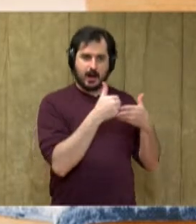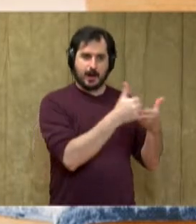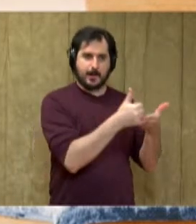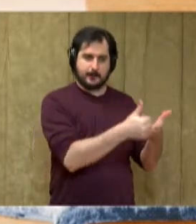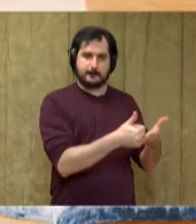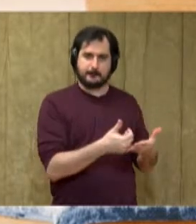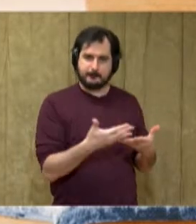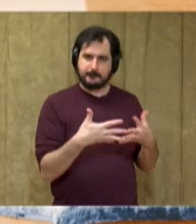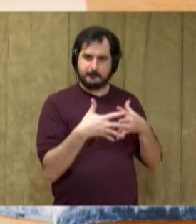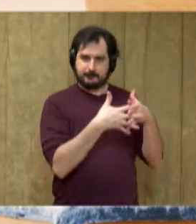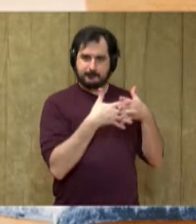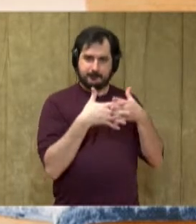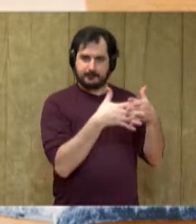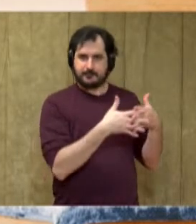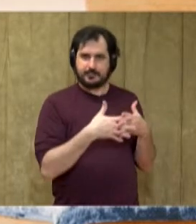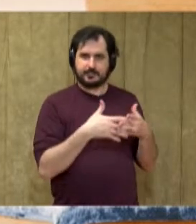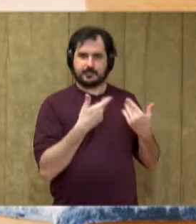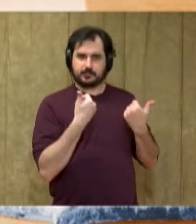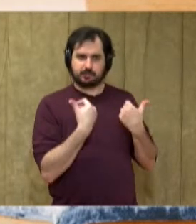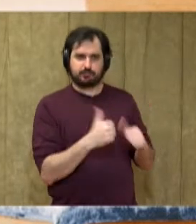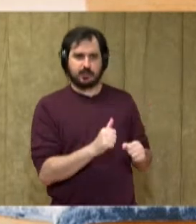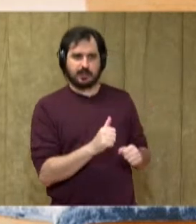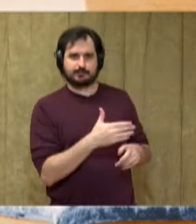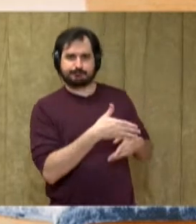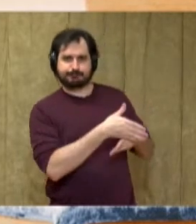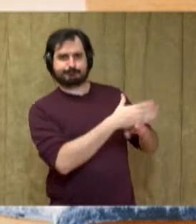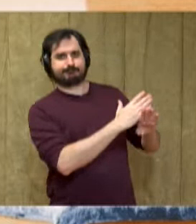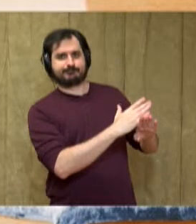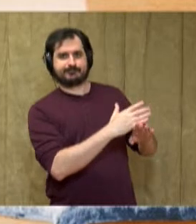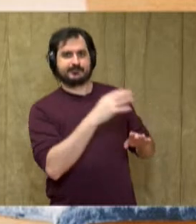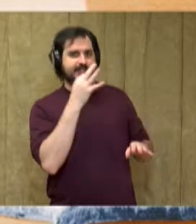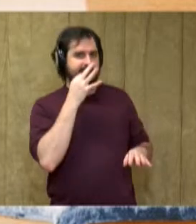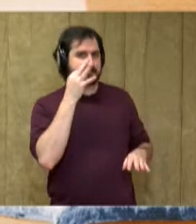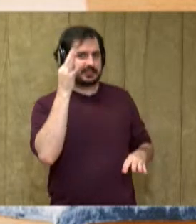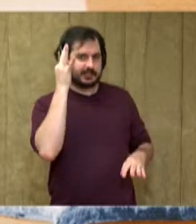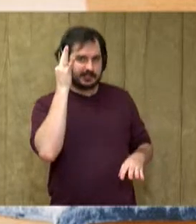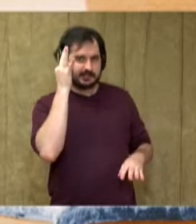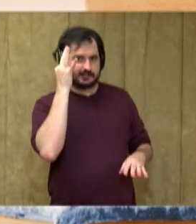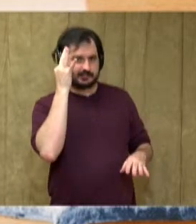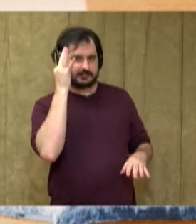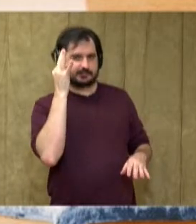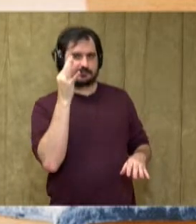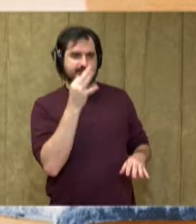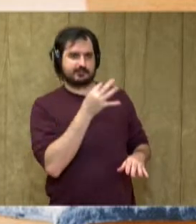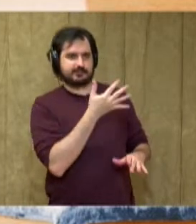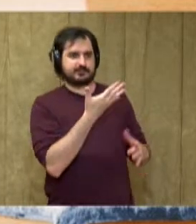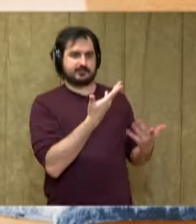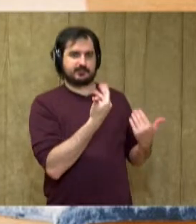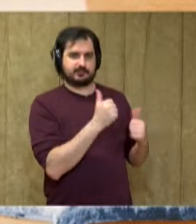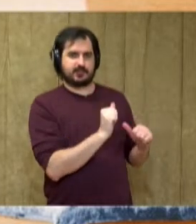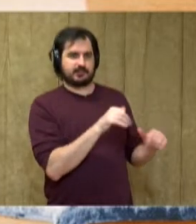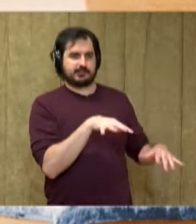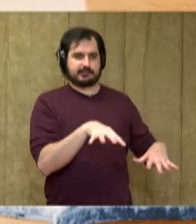to help stop Indian attacks on the American frontier. It was Great Britain's right to collect